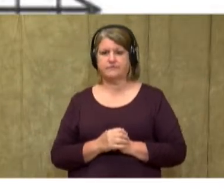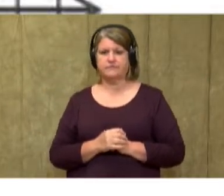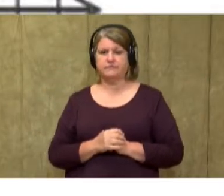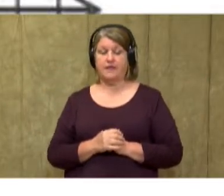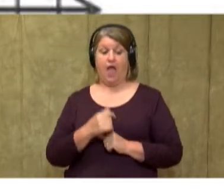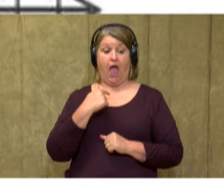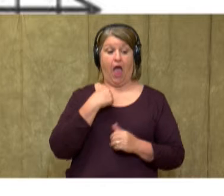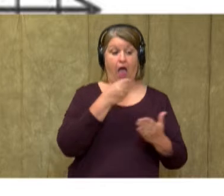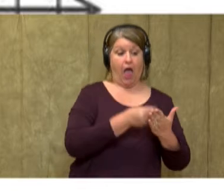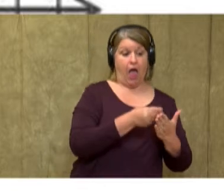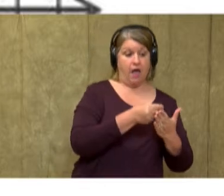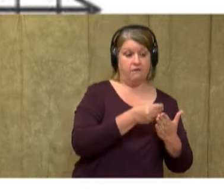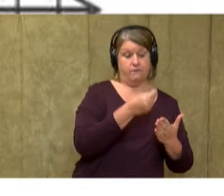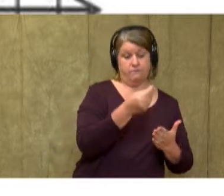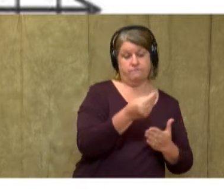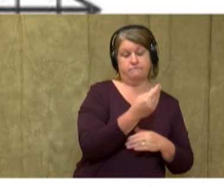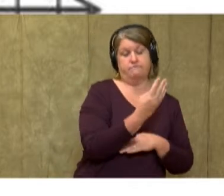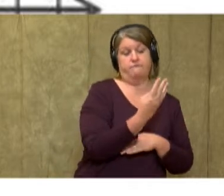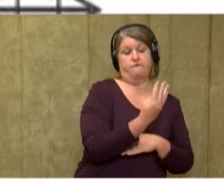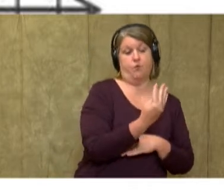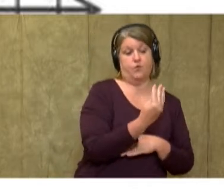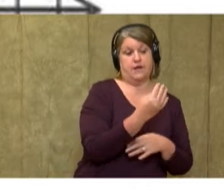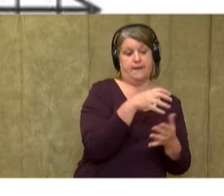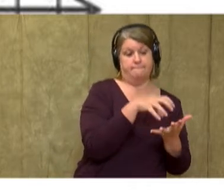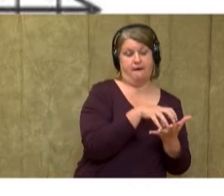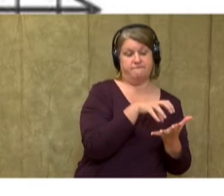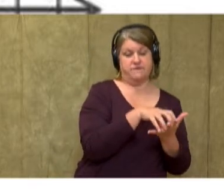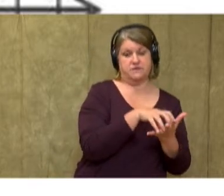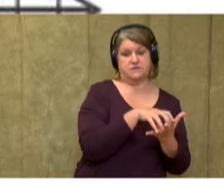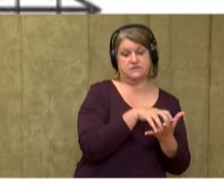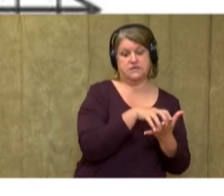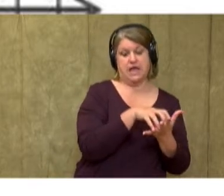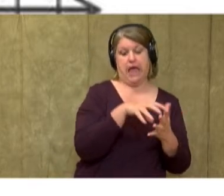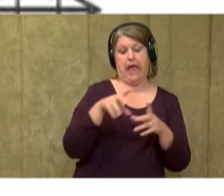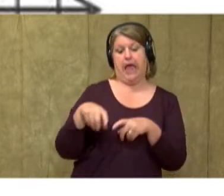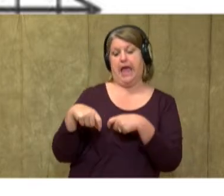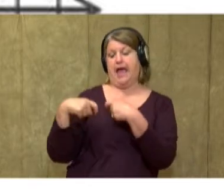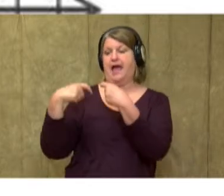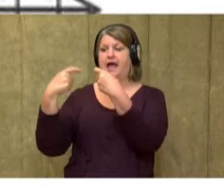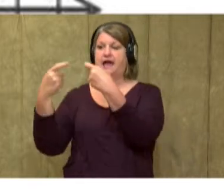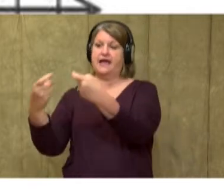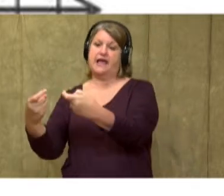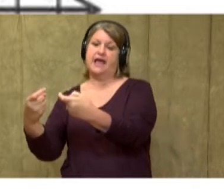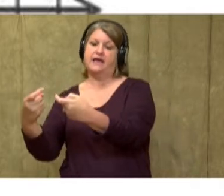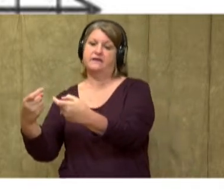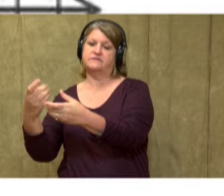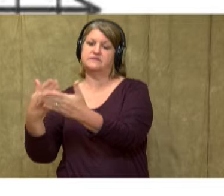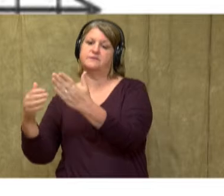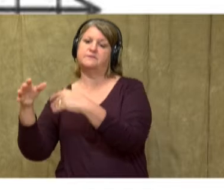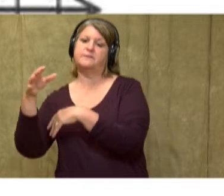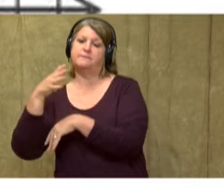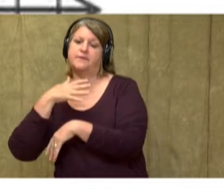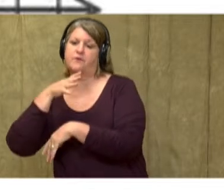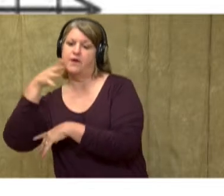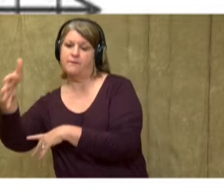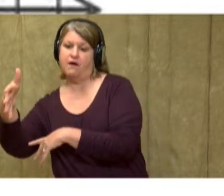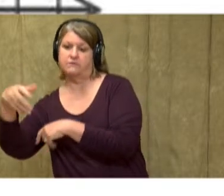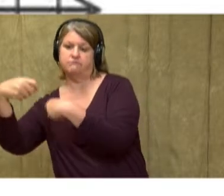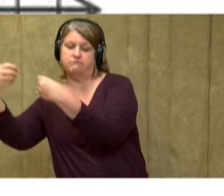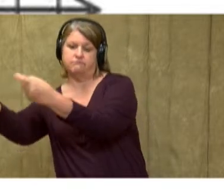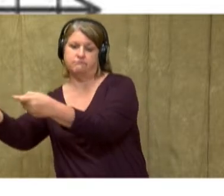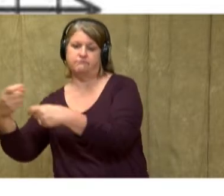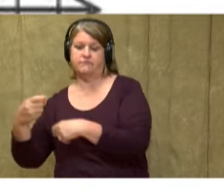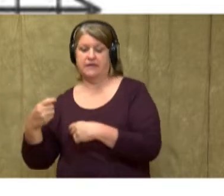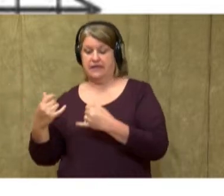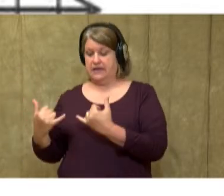I bought 14 muffins. I gave some to my grandmother. Now I have 8 left. How many